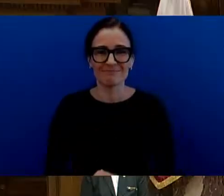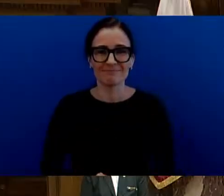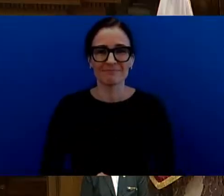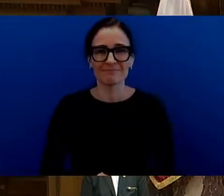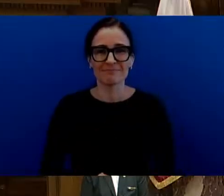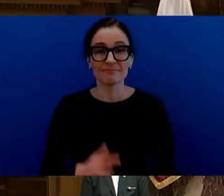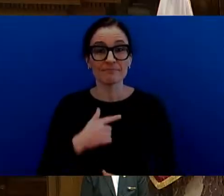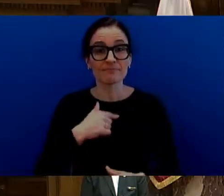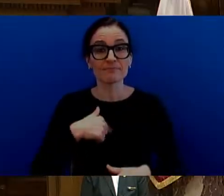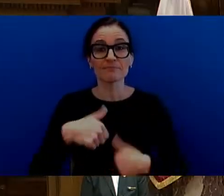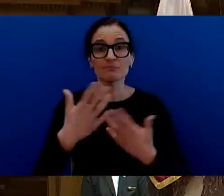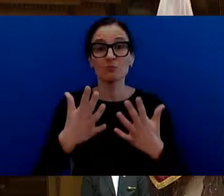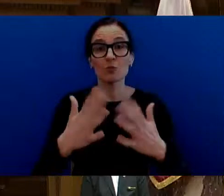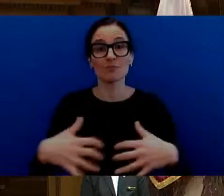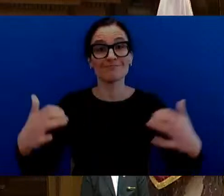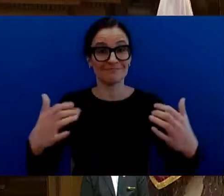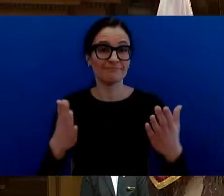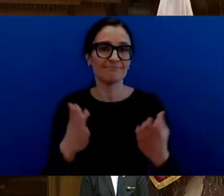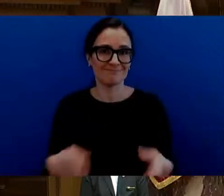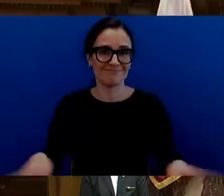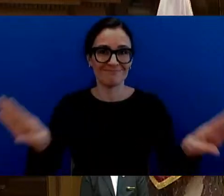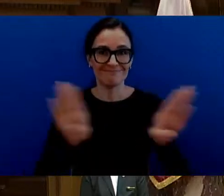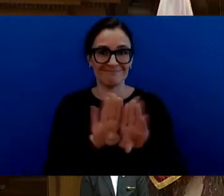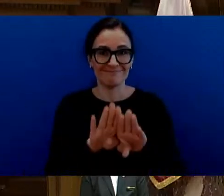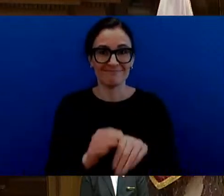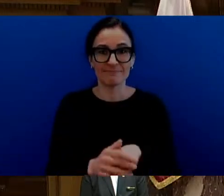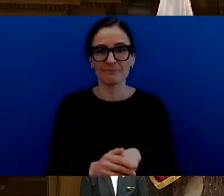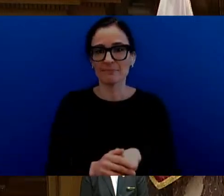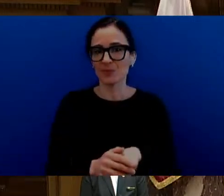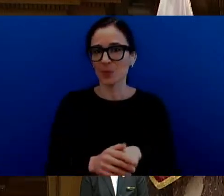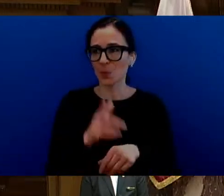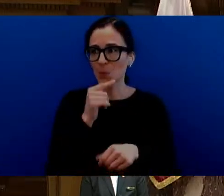All those in favor say aye. Aye.